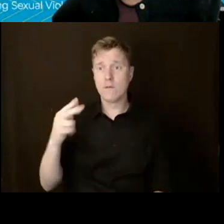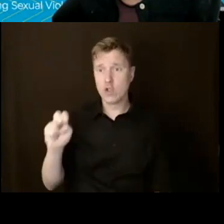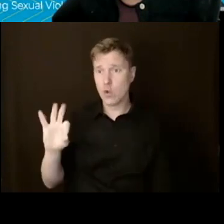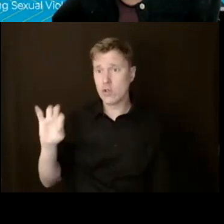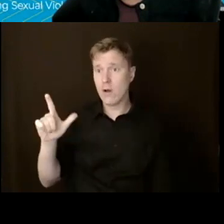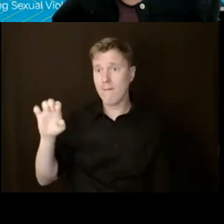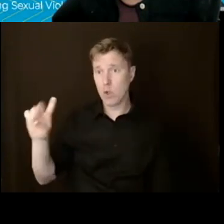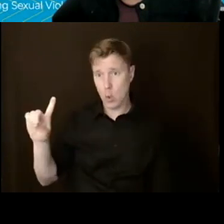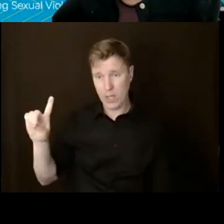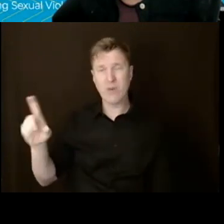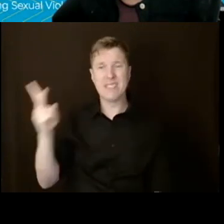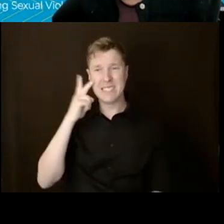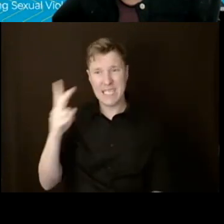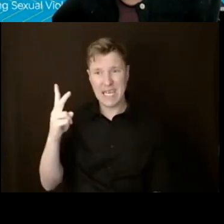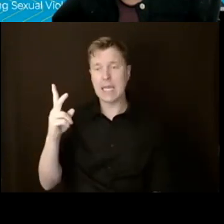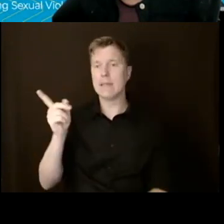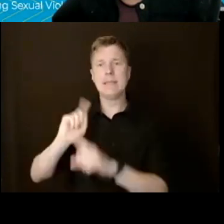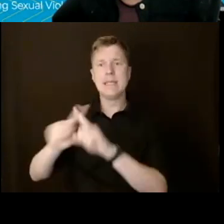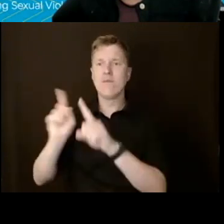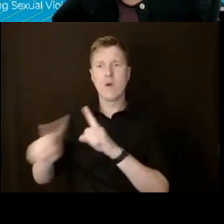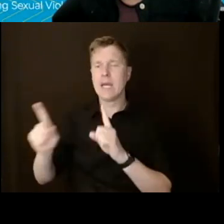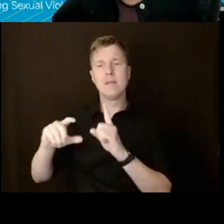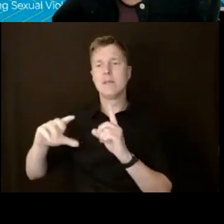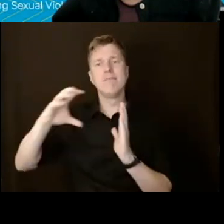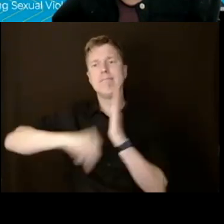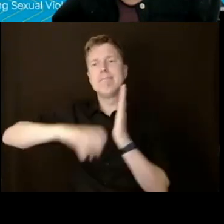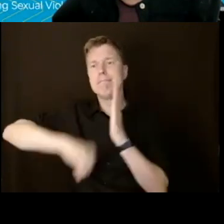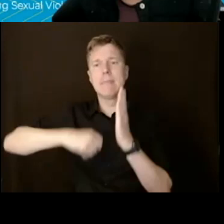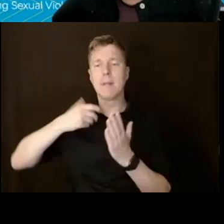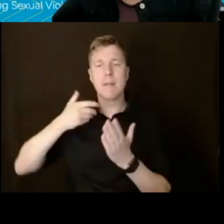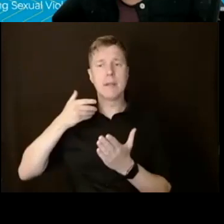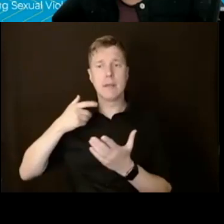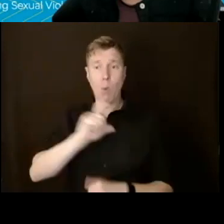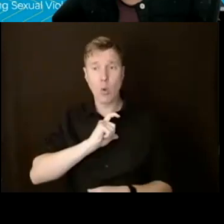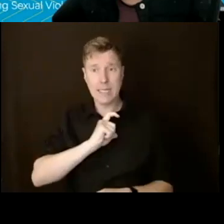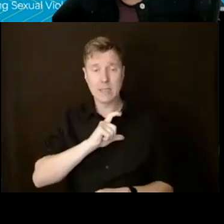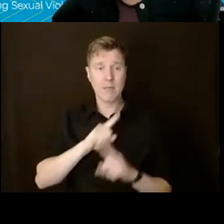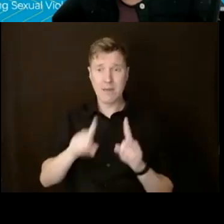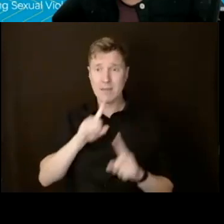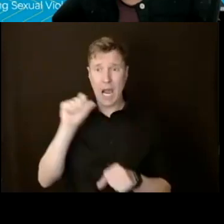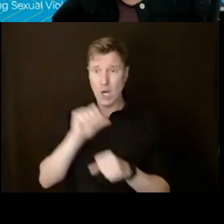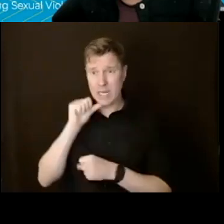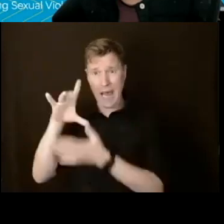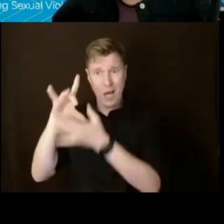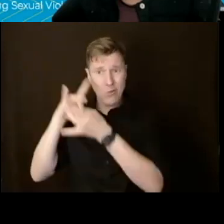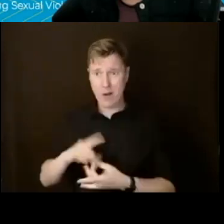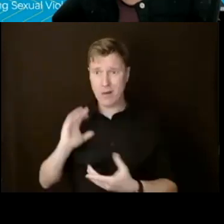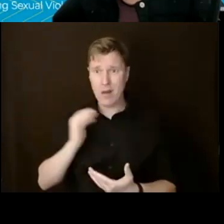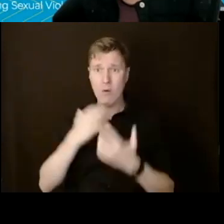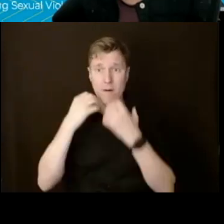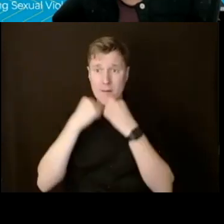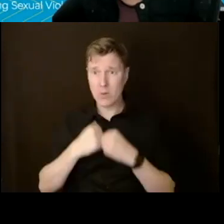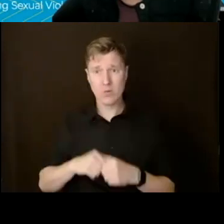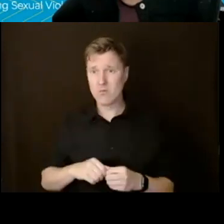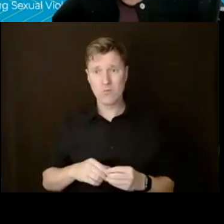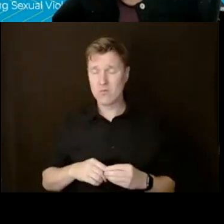this notion of like yelling defund the police. But the reality is that actually isn't grounded in our values,